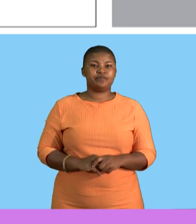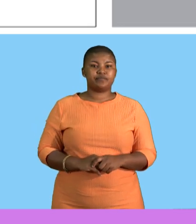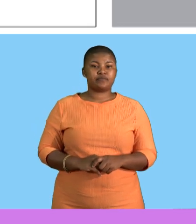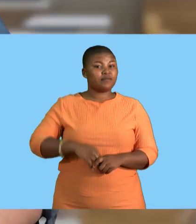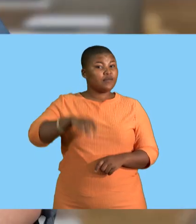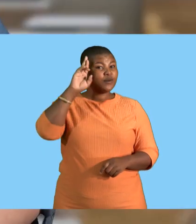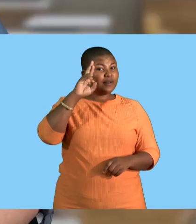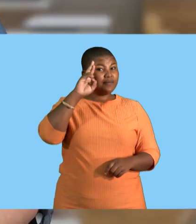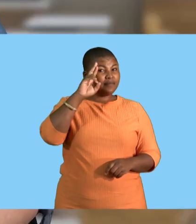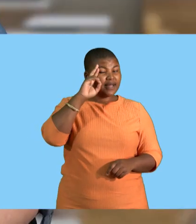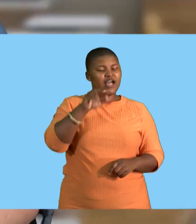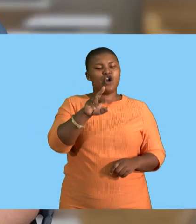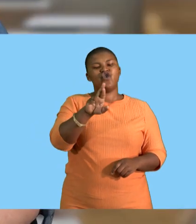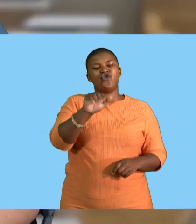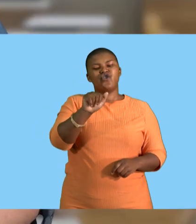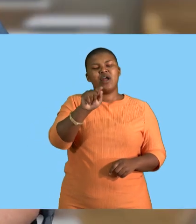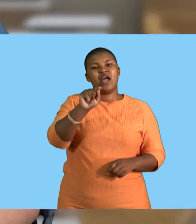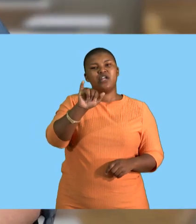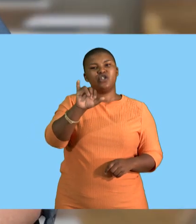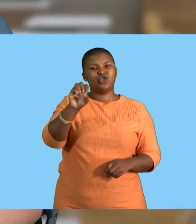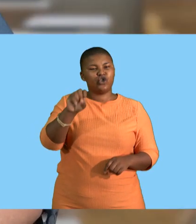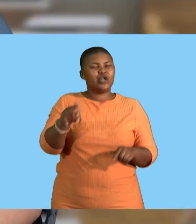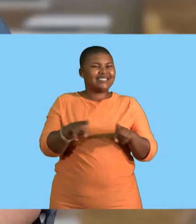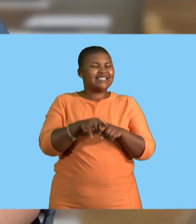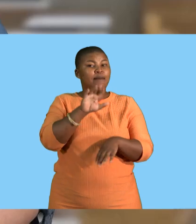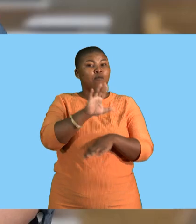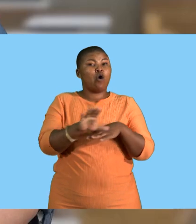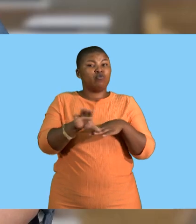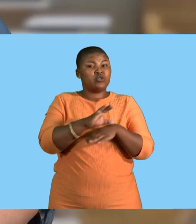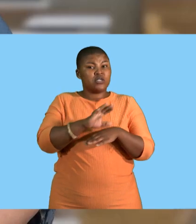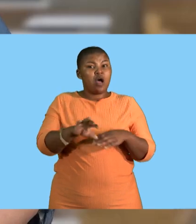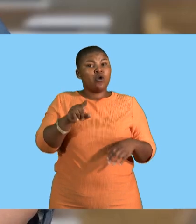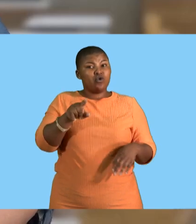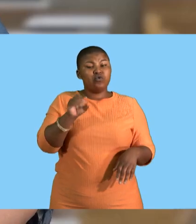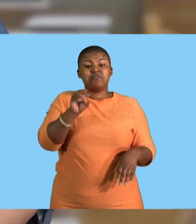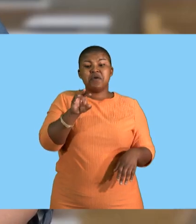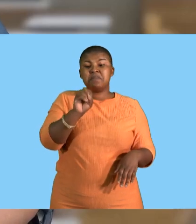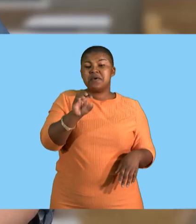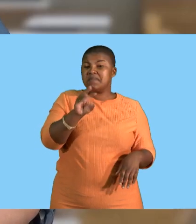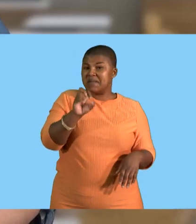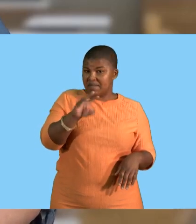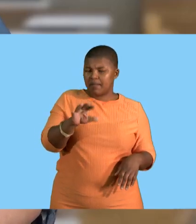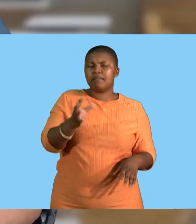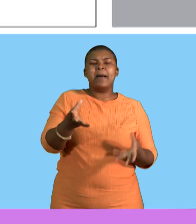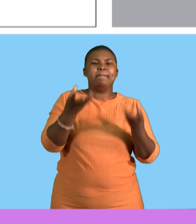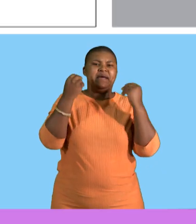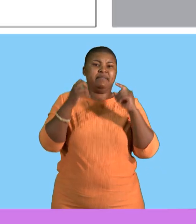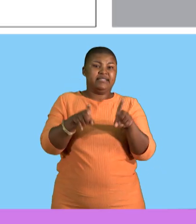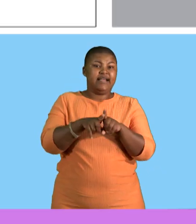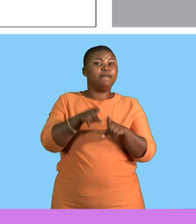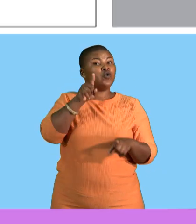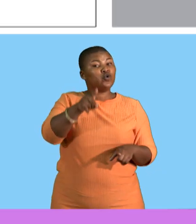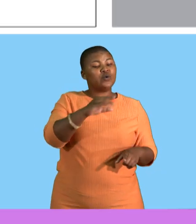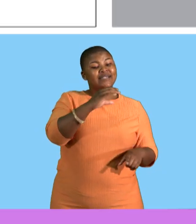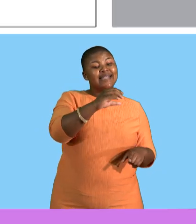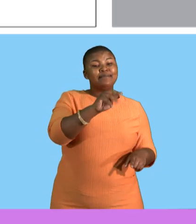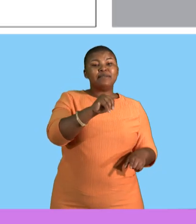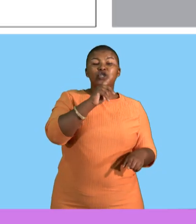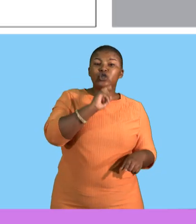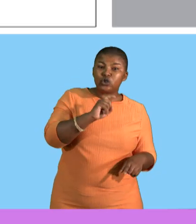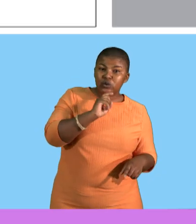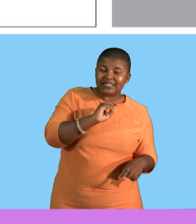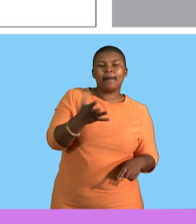computer. Whatever you put in, you'll get out. So if you measured in centimeters, your